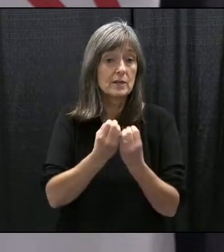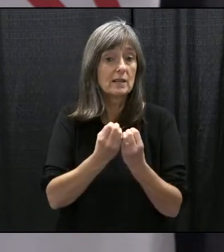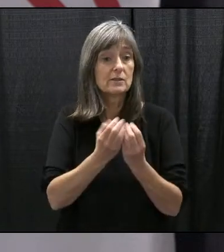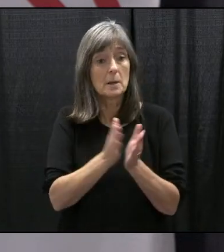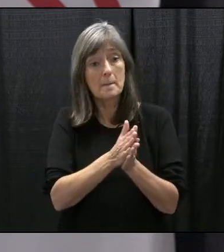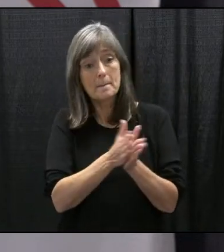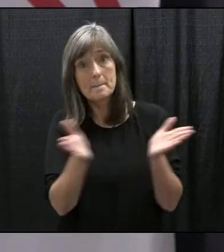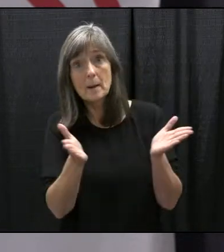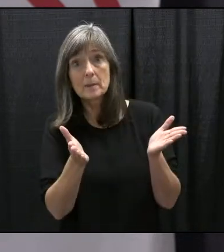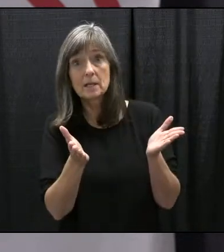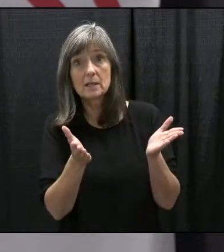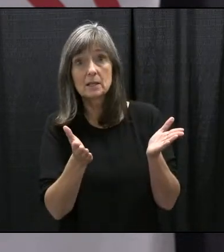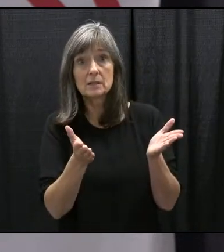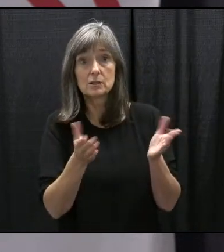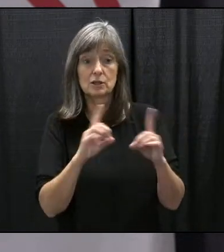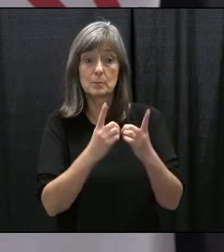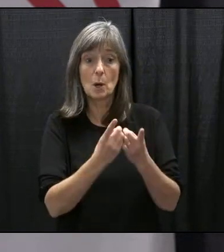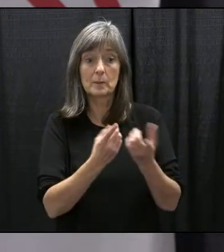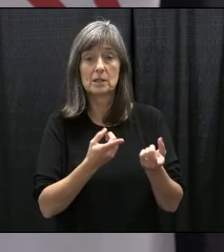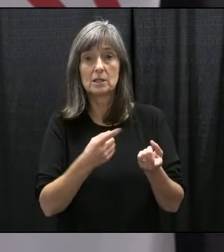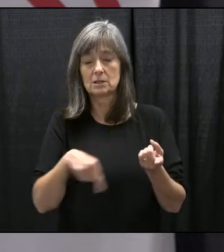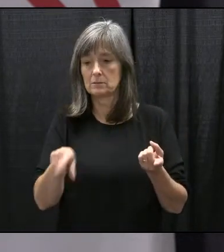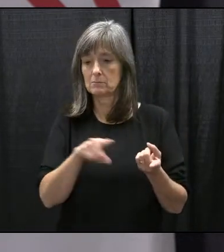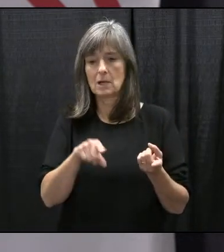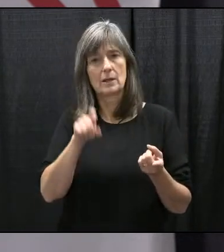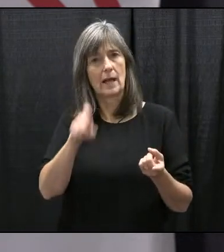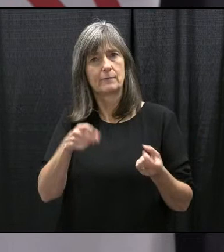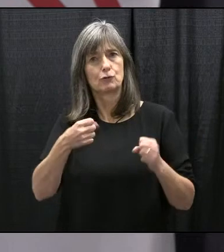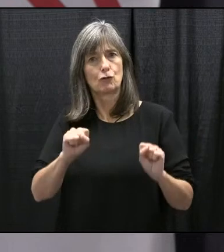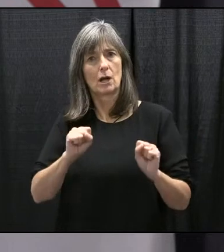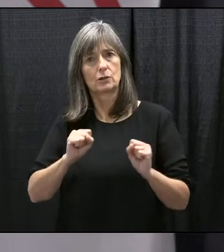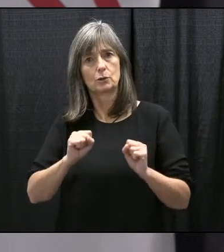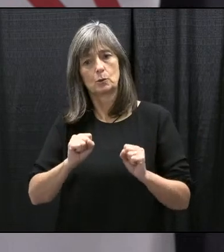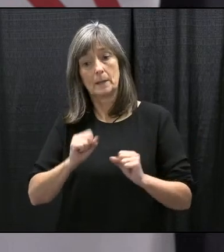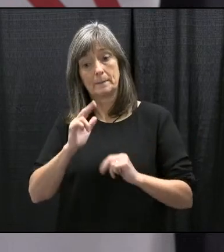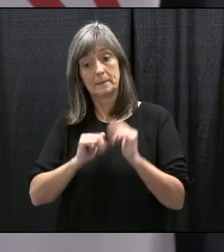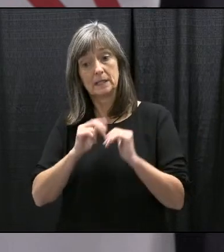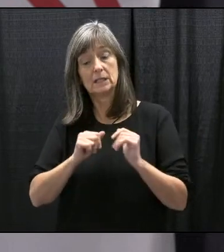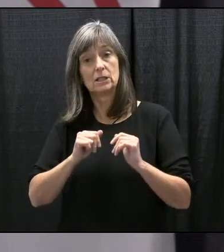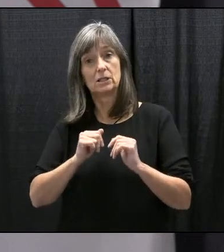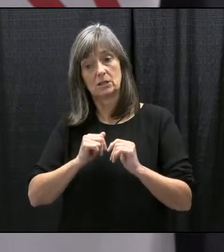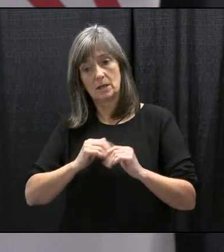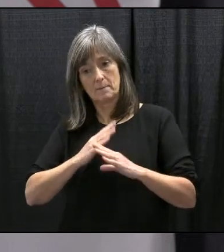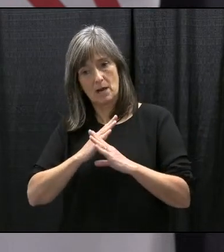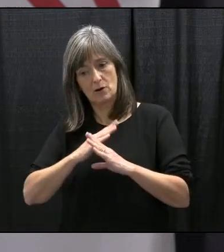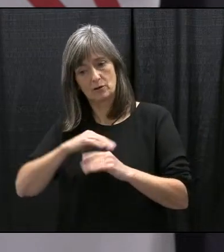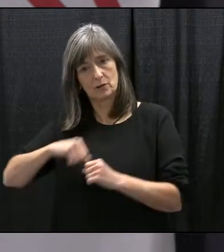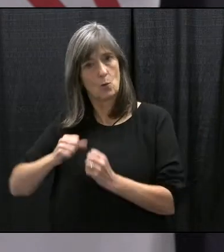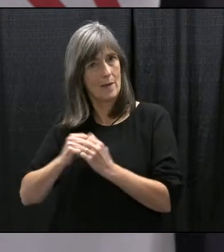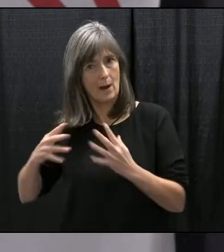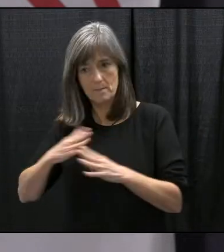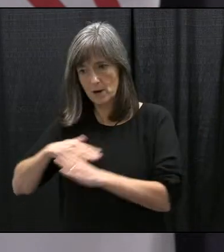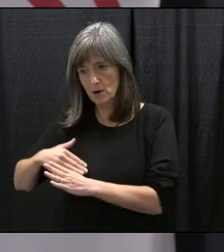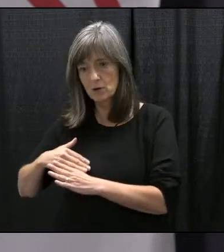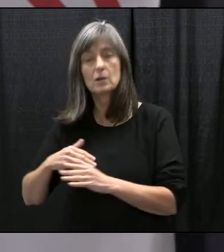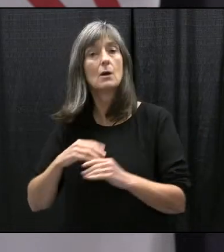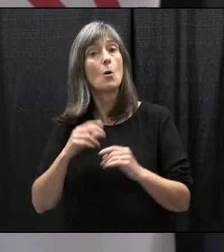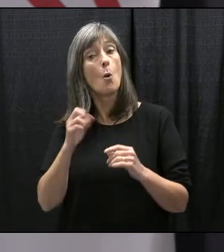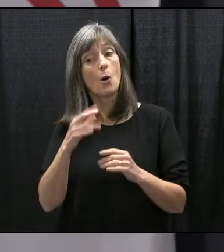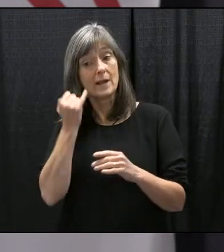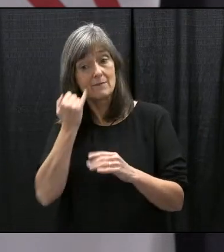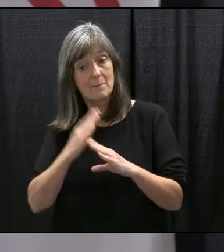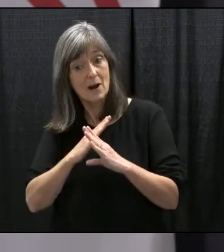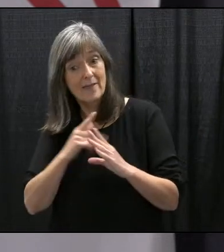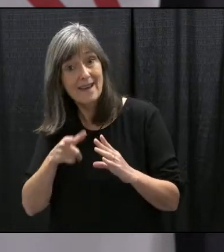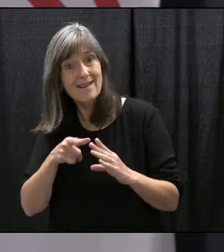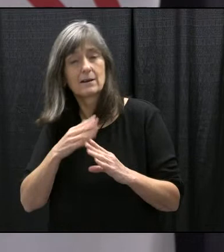subject to an accessibility standard to take actions to prevent barriers from being created and to identify and remove those barriers.